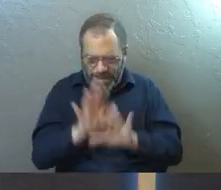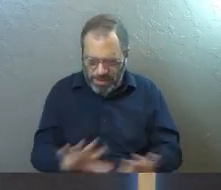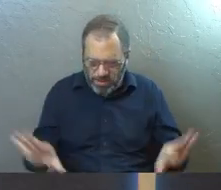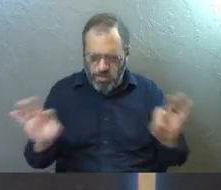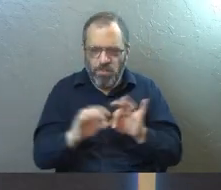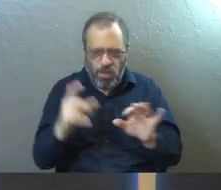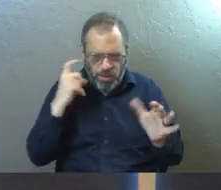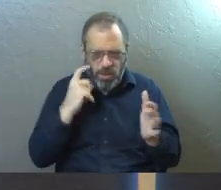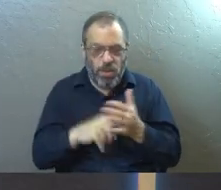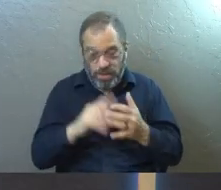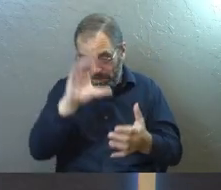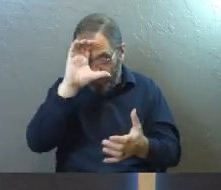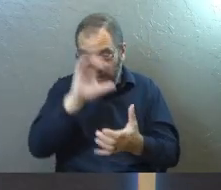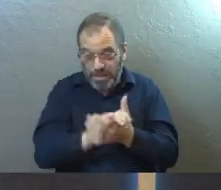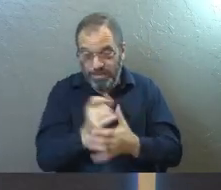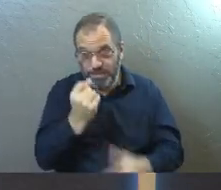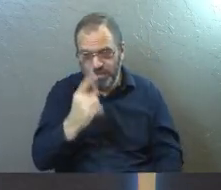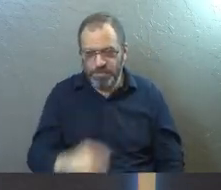important to see that.